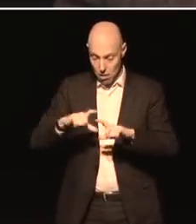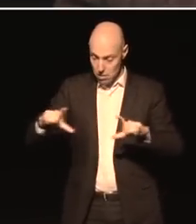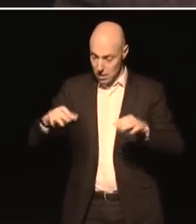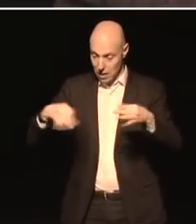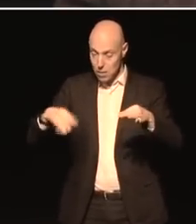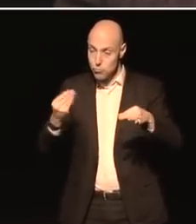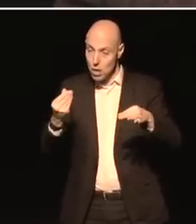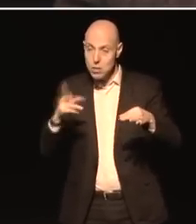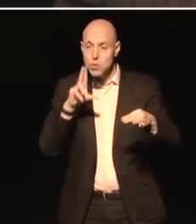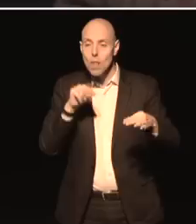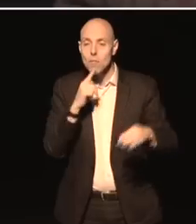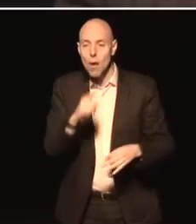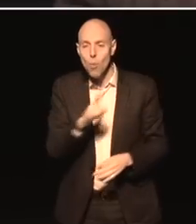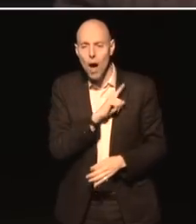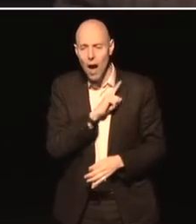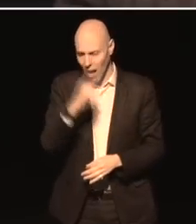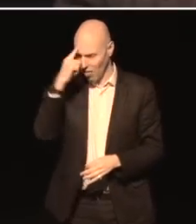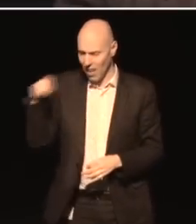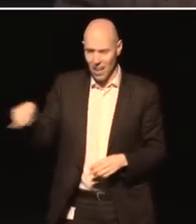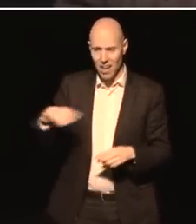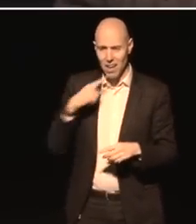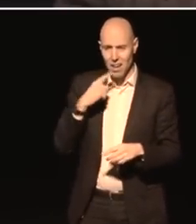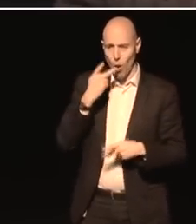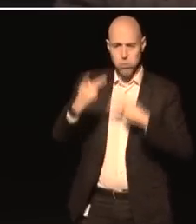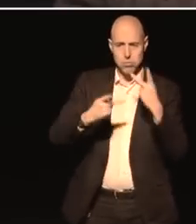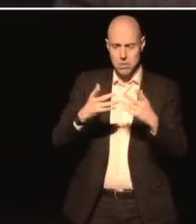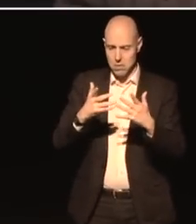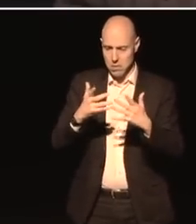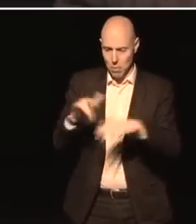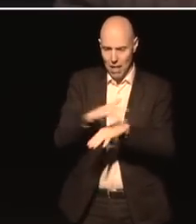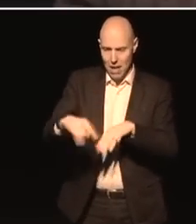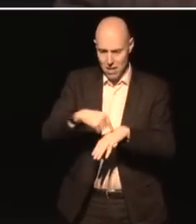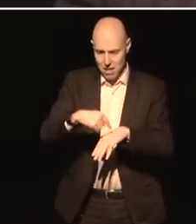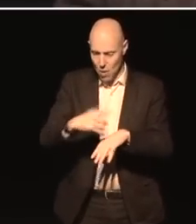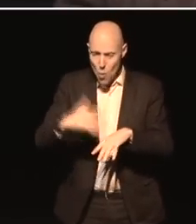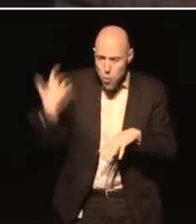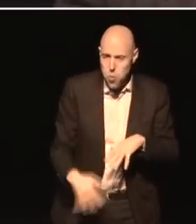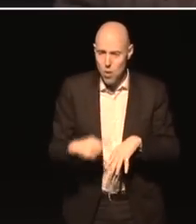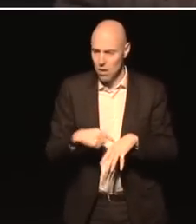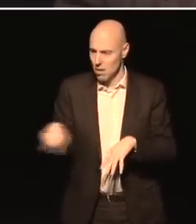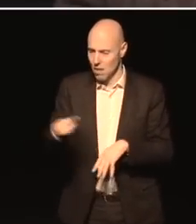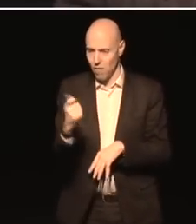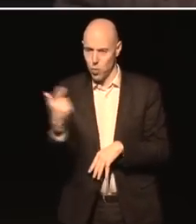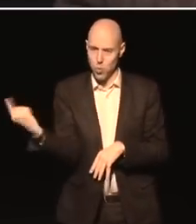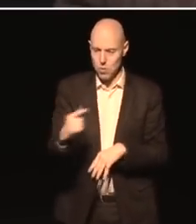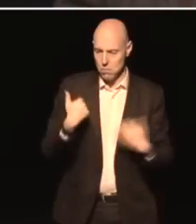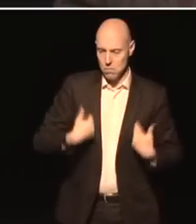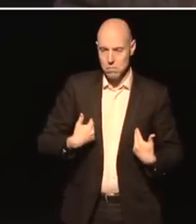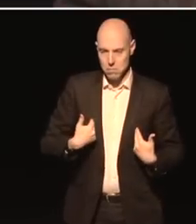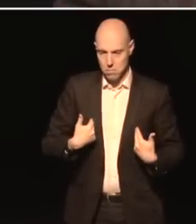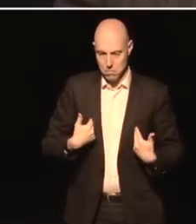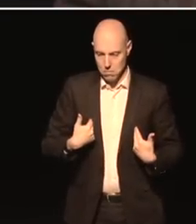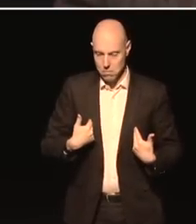because traditionally the perception is that we are an expensive art form for a very few. And we see